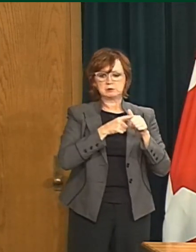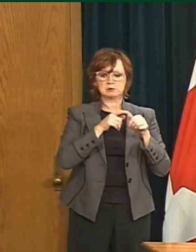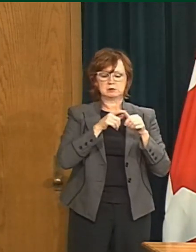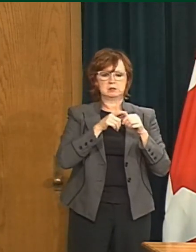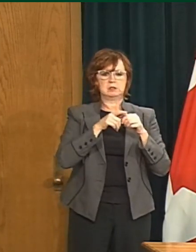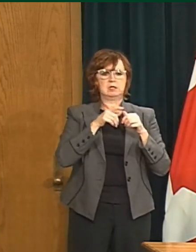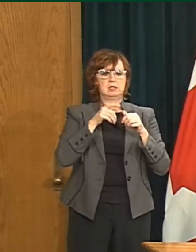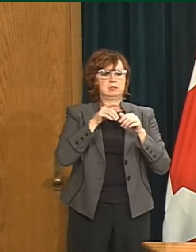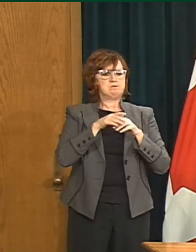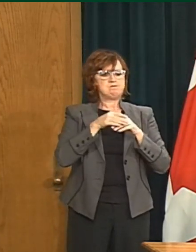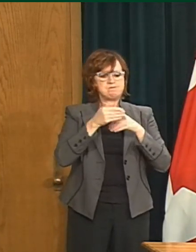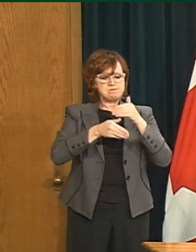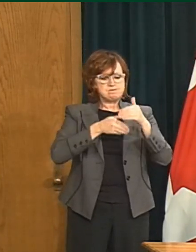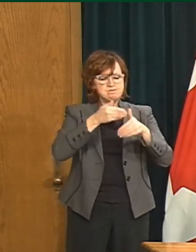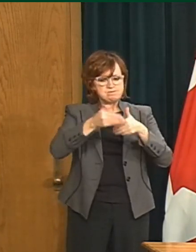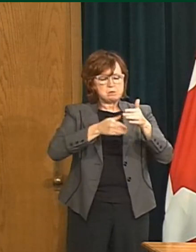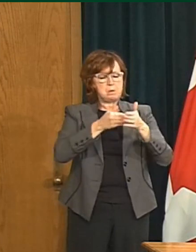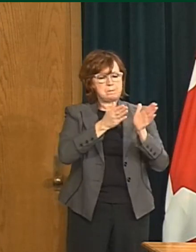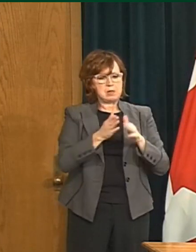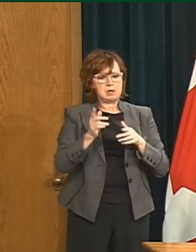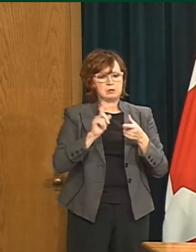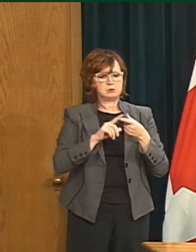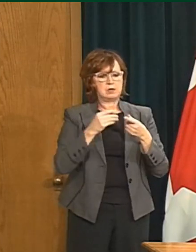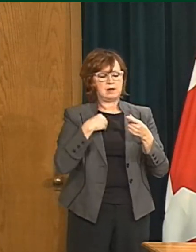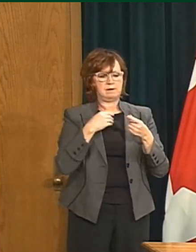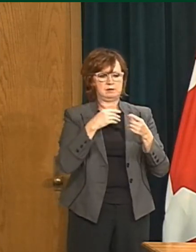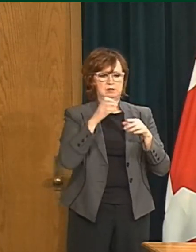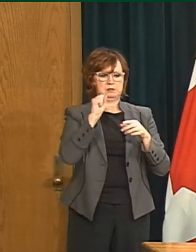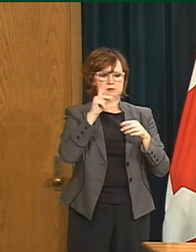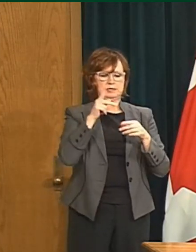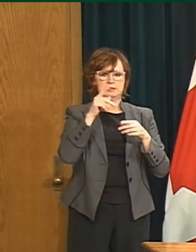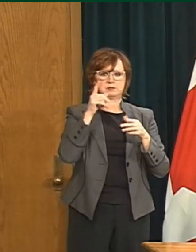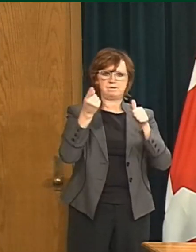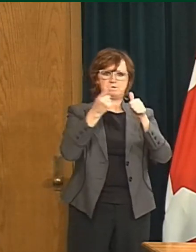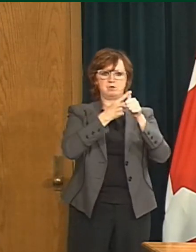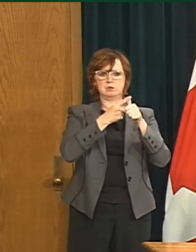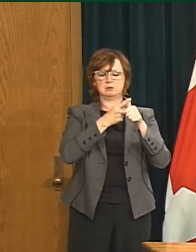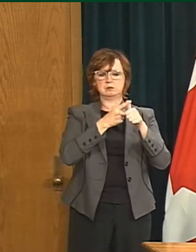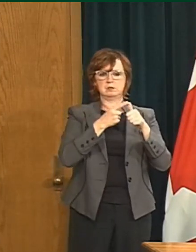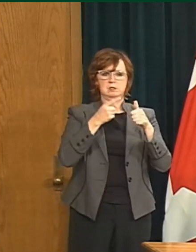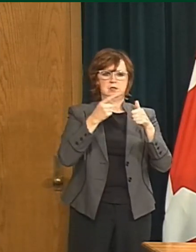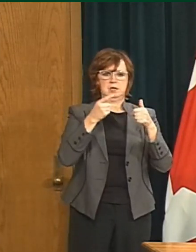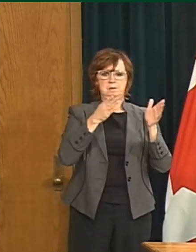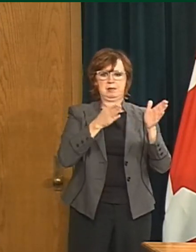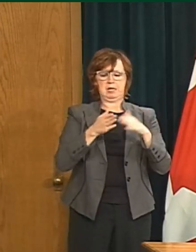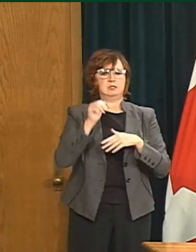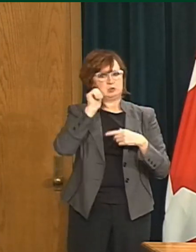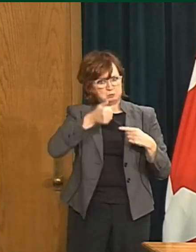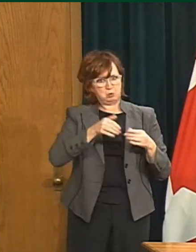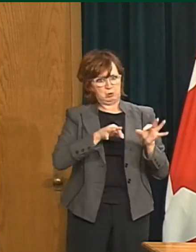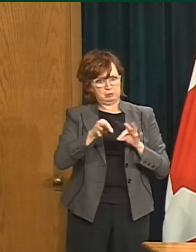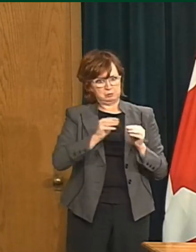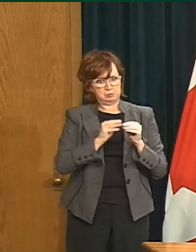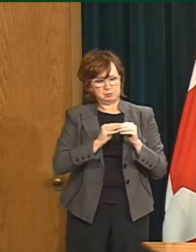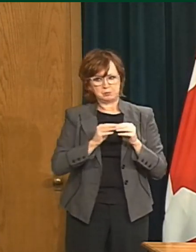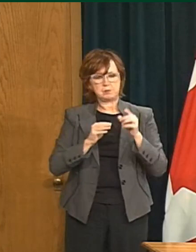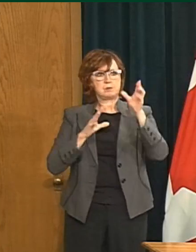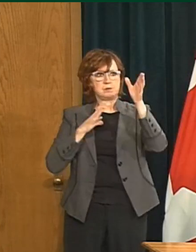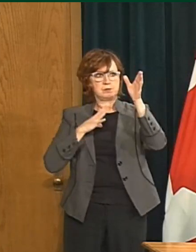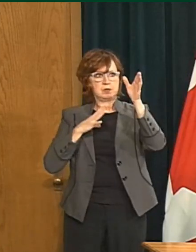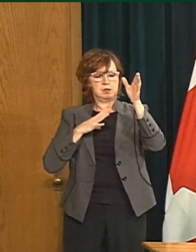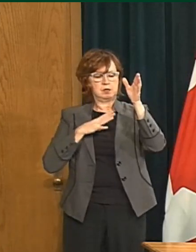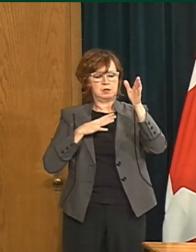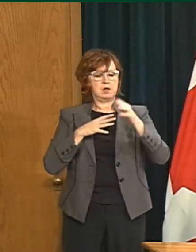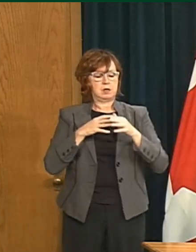Sask First resource and recovery plan. Do you have a follow-up, Murray? Yeah, Mr. Premier, why do you suppose